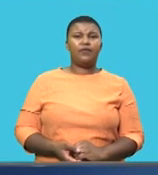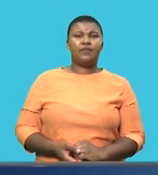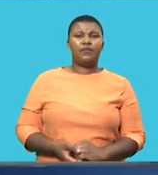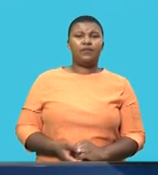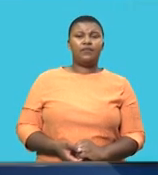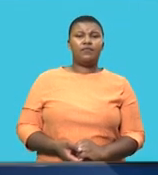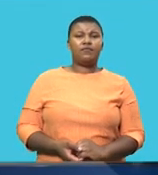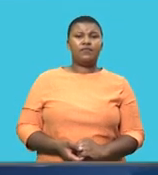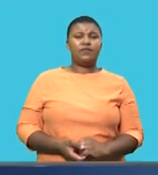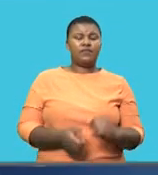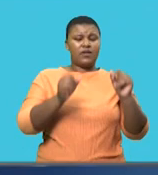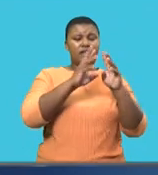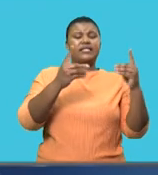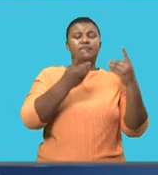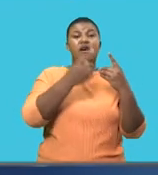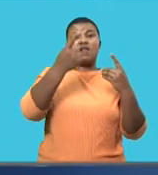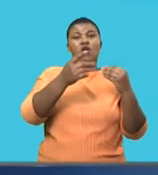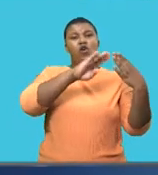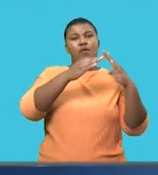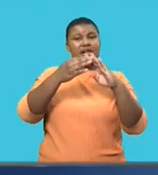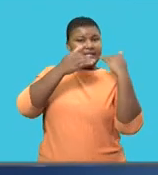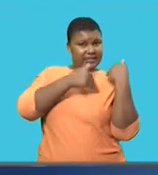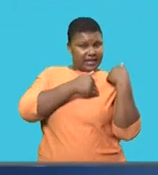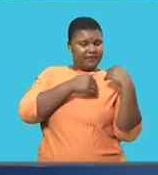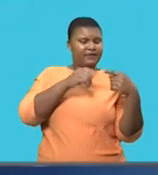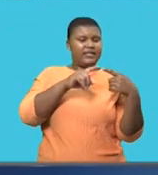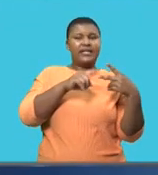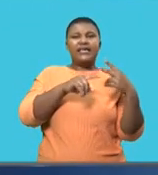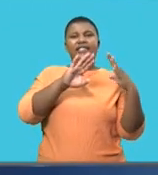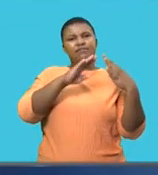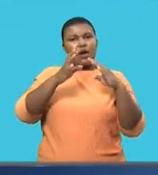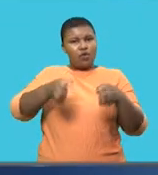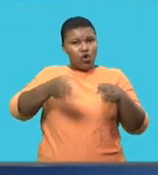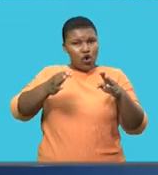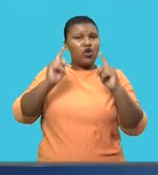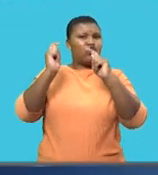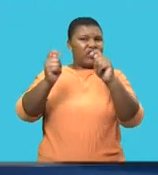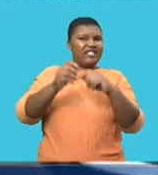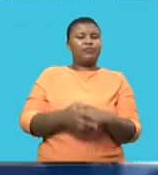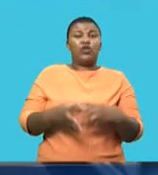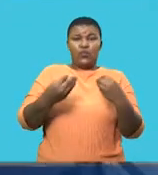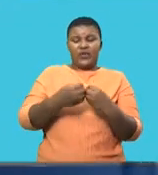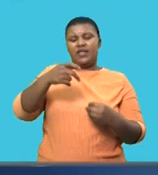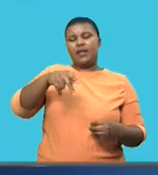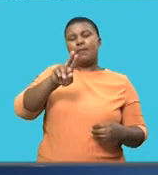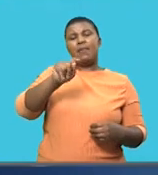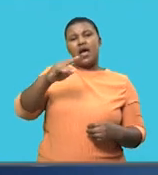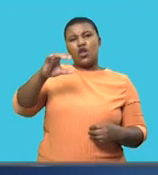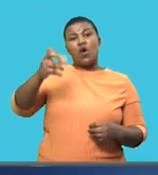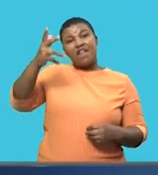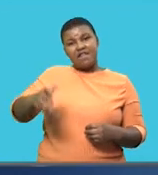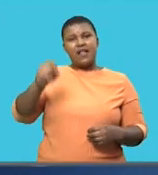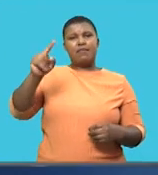The Department of Community Safety, together with the Department of Roads and Transport, in partnership with Patco Bus Services, conduct a